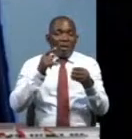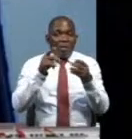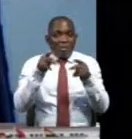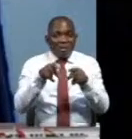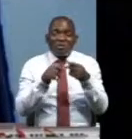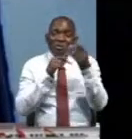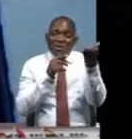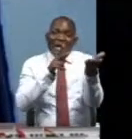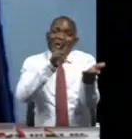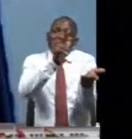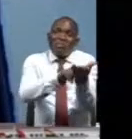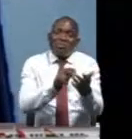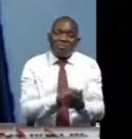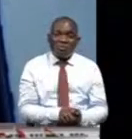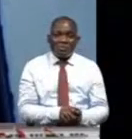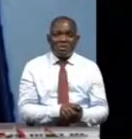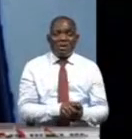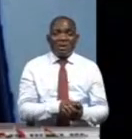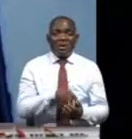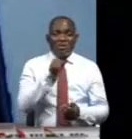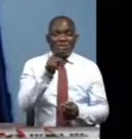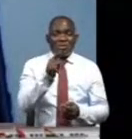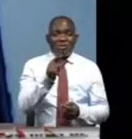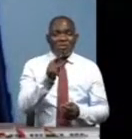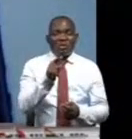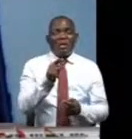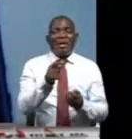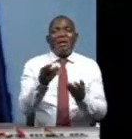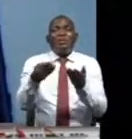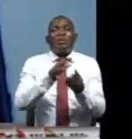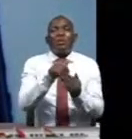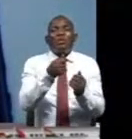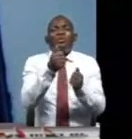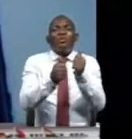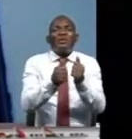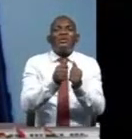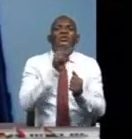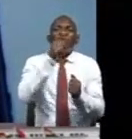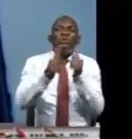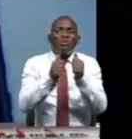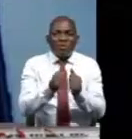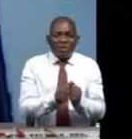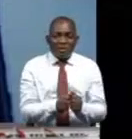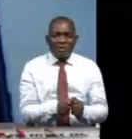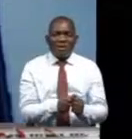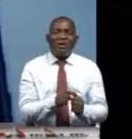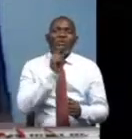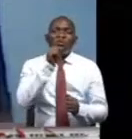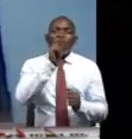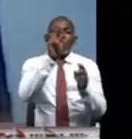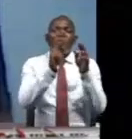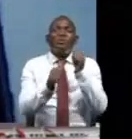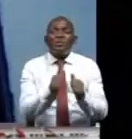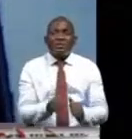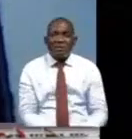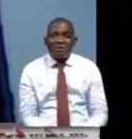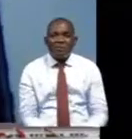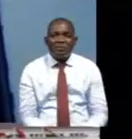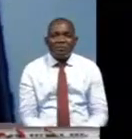verify. And then you are tendering both of them. Which of them is the original and which of them is the genuine result? Which of